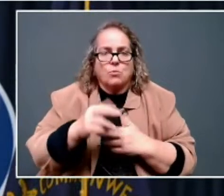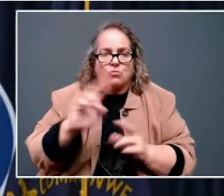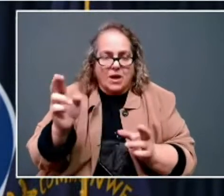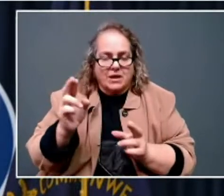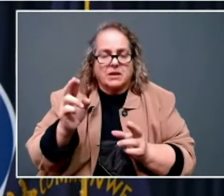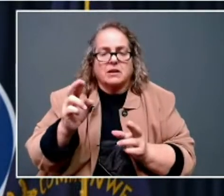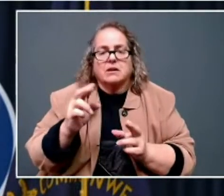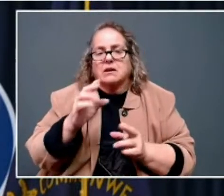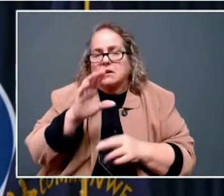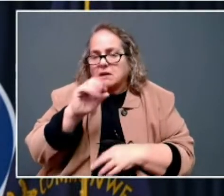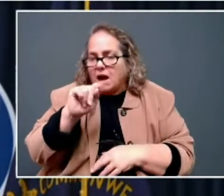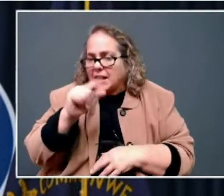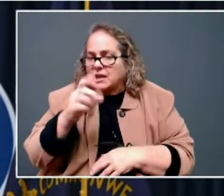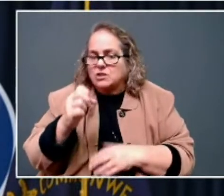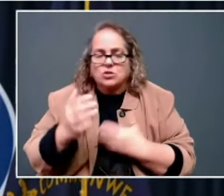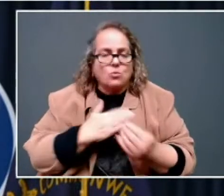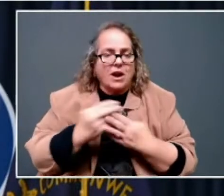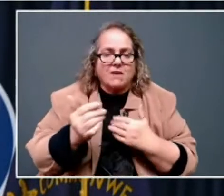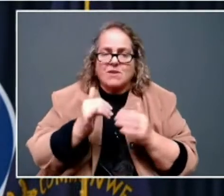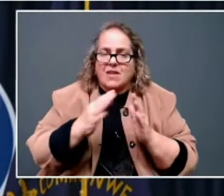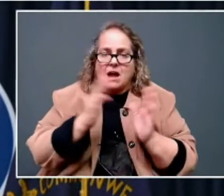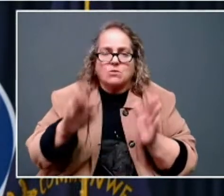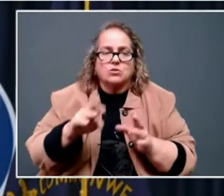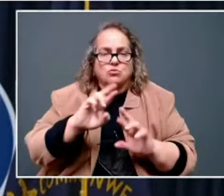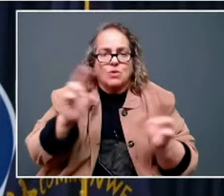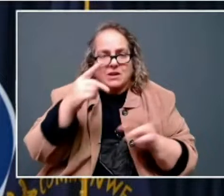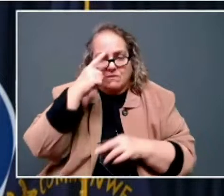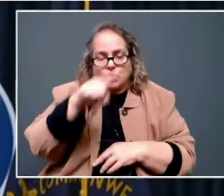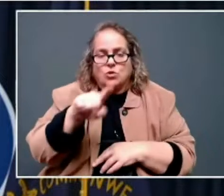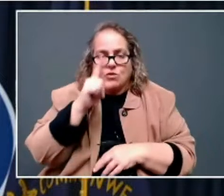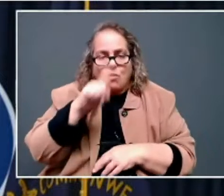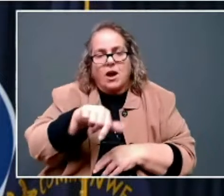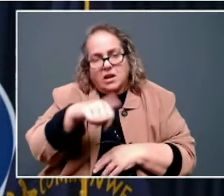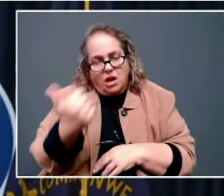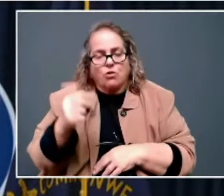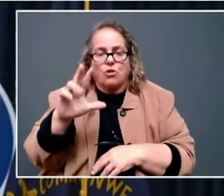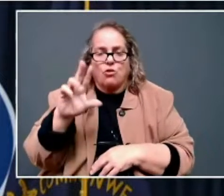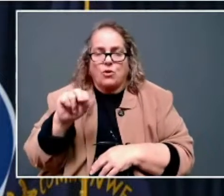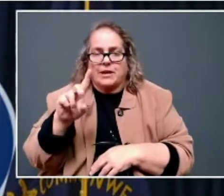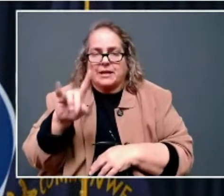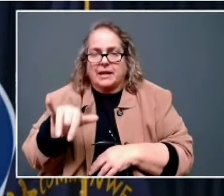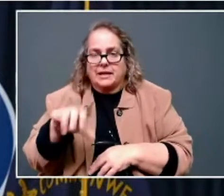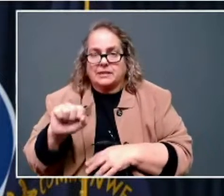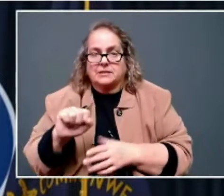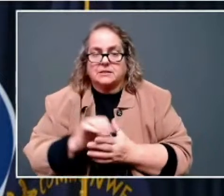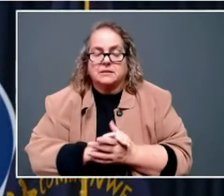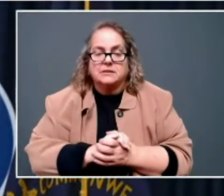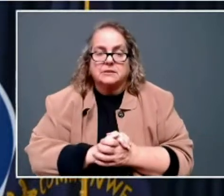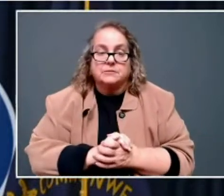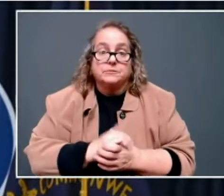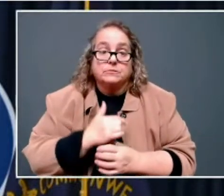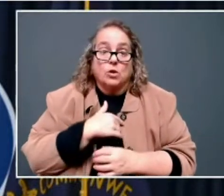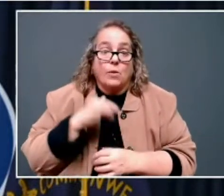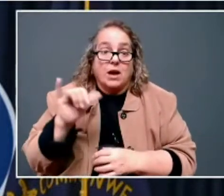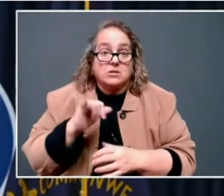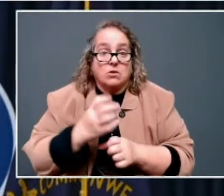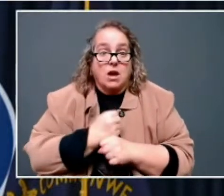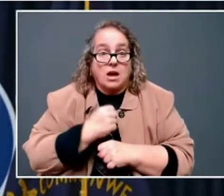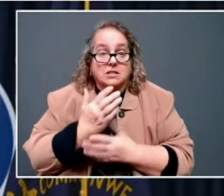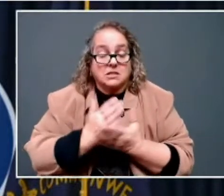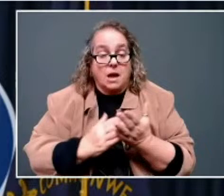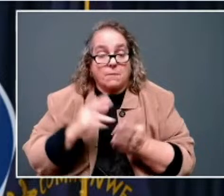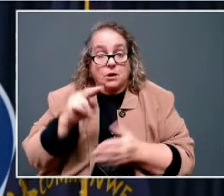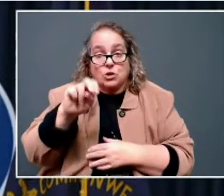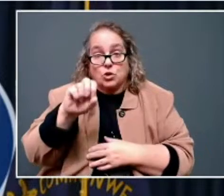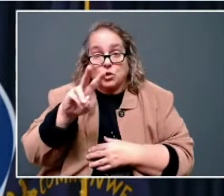whatever that housing is, available for you for at least another 30 days. We also got news since our last